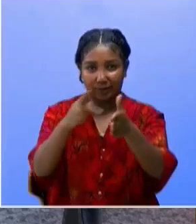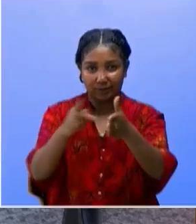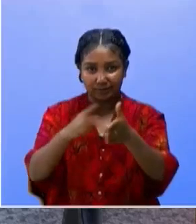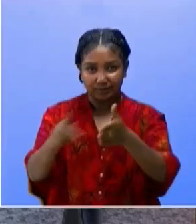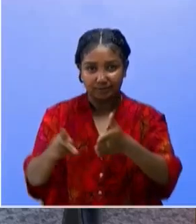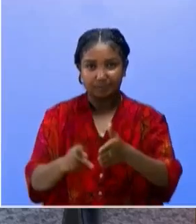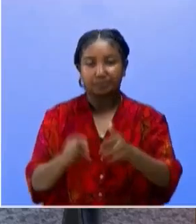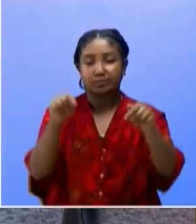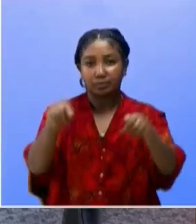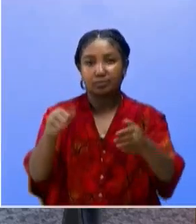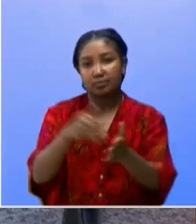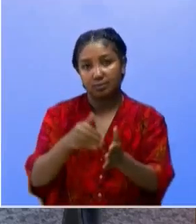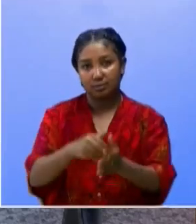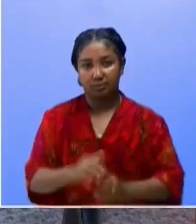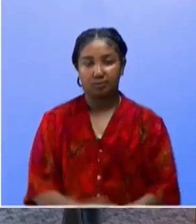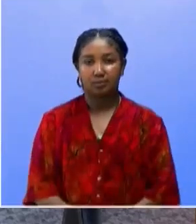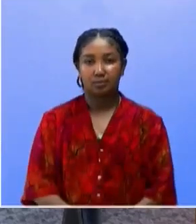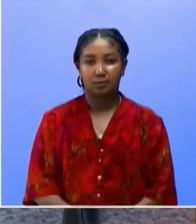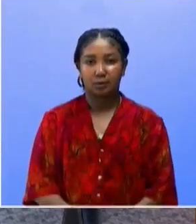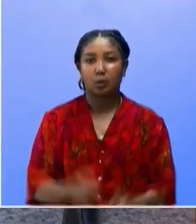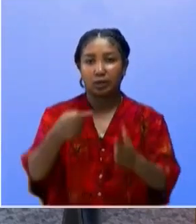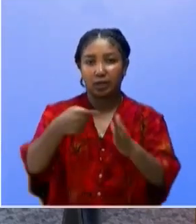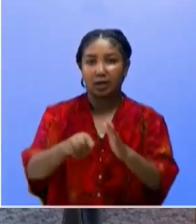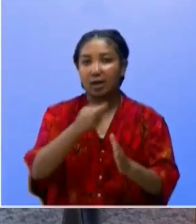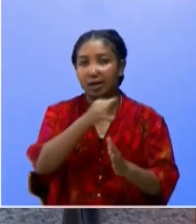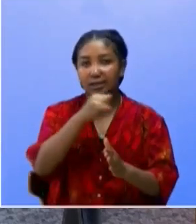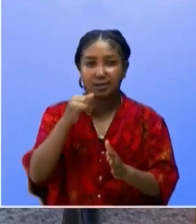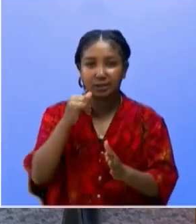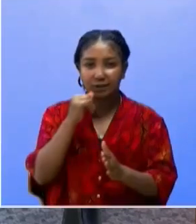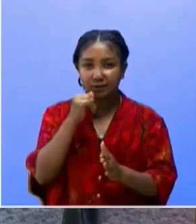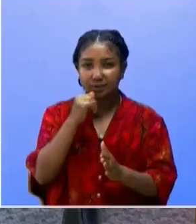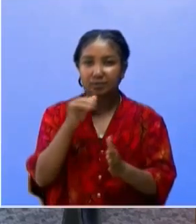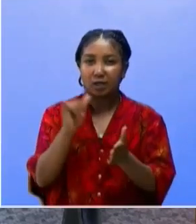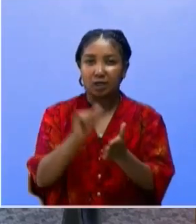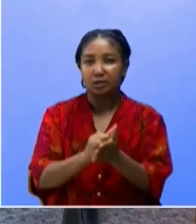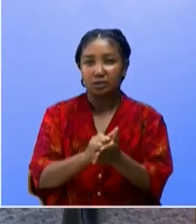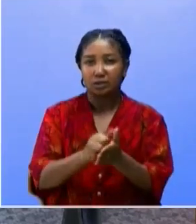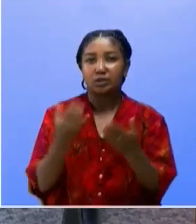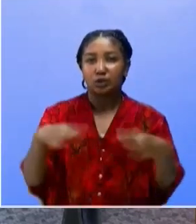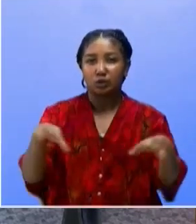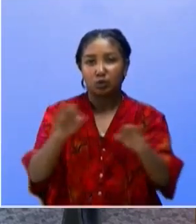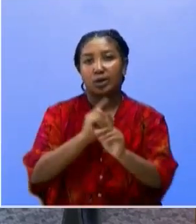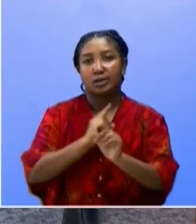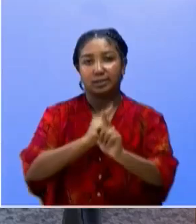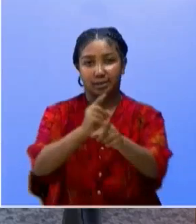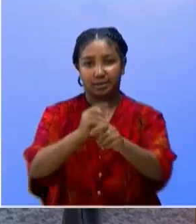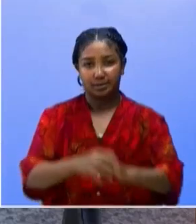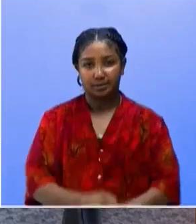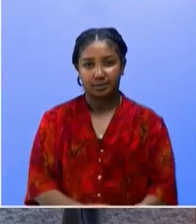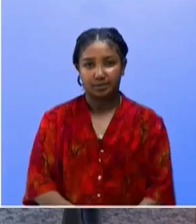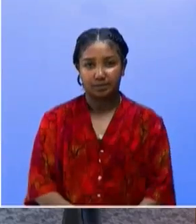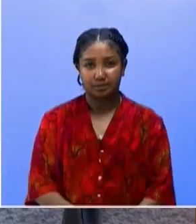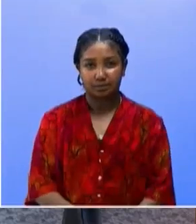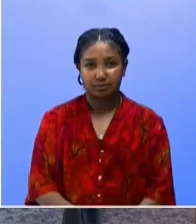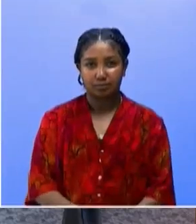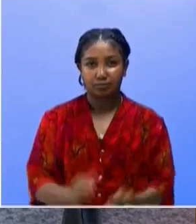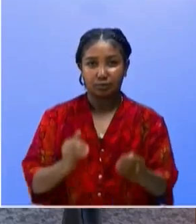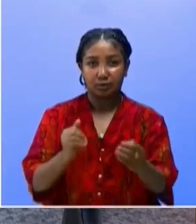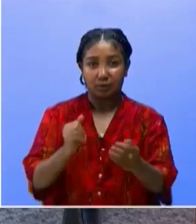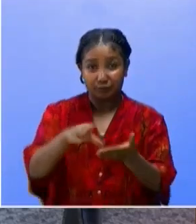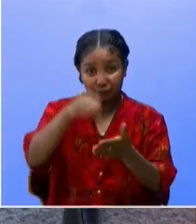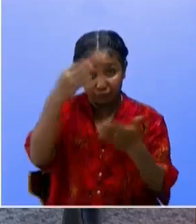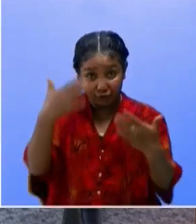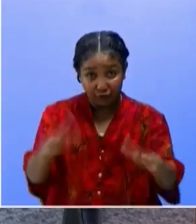let us do that again. What are adjectives? That is what we need to answer. After this